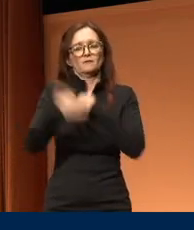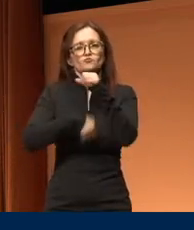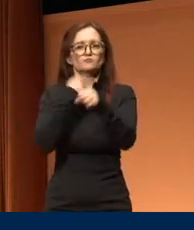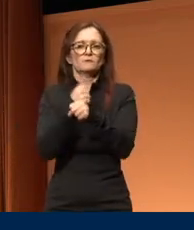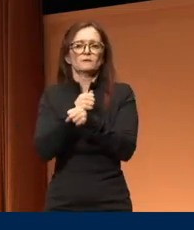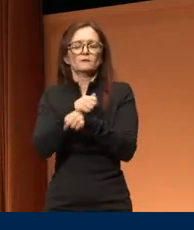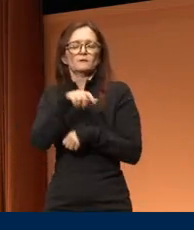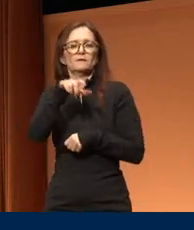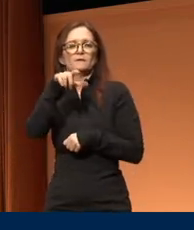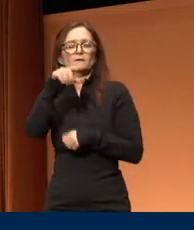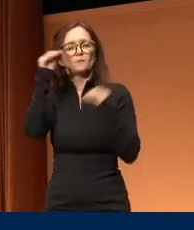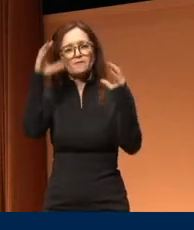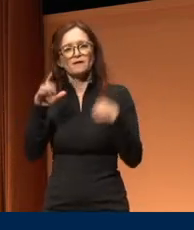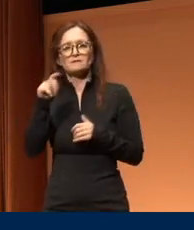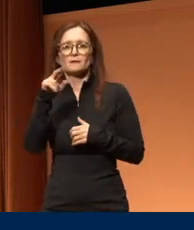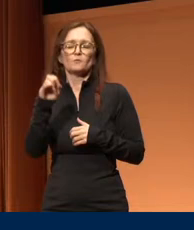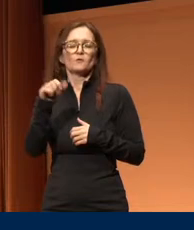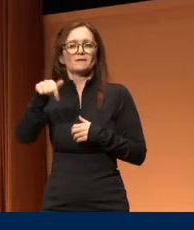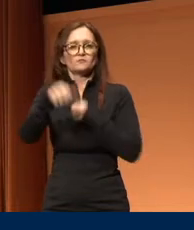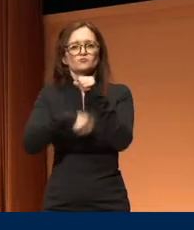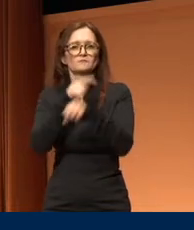year's Tanner Lecturer.